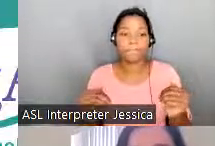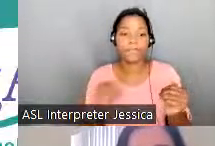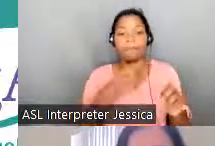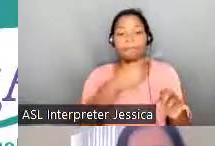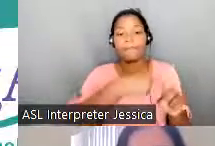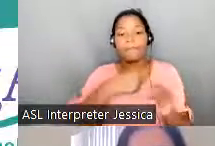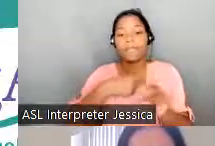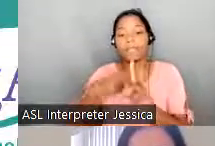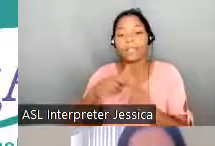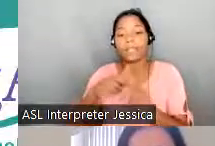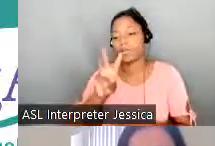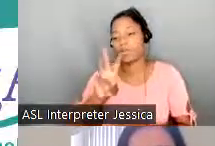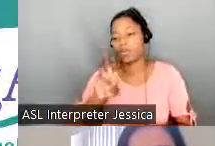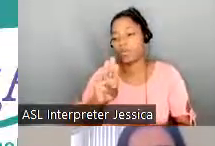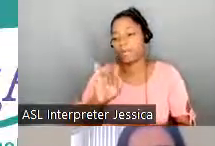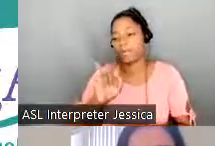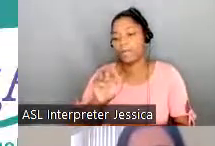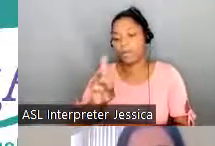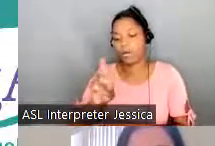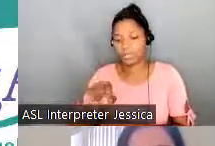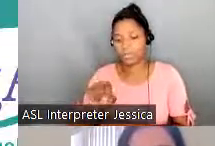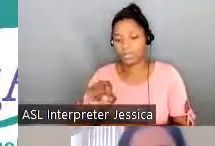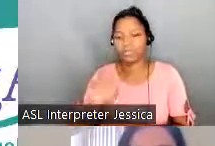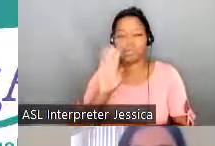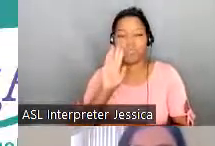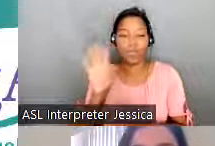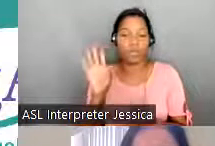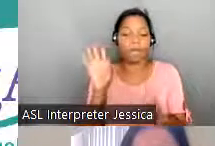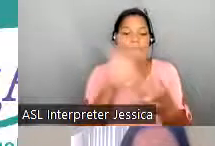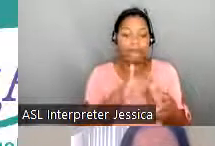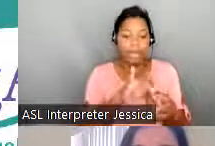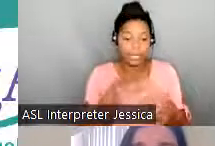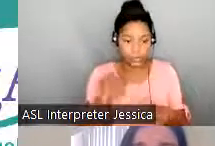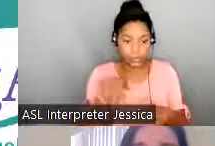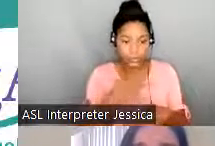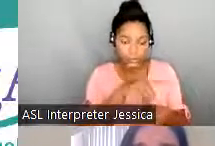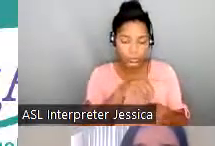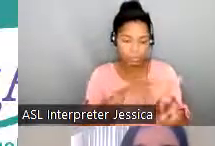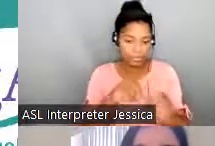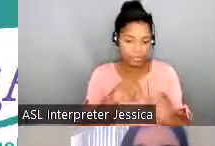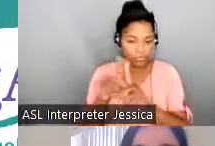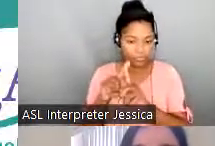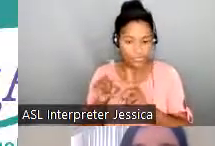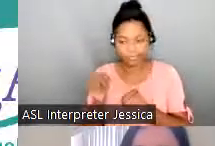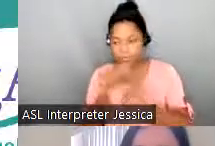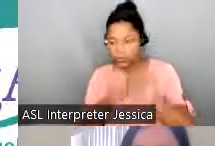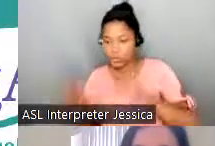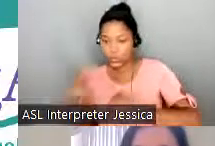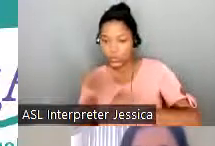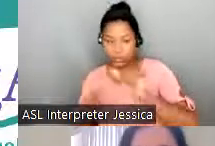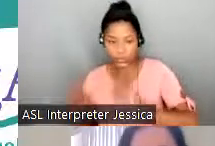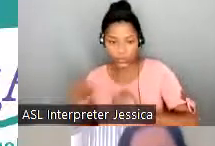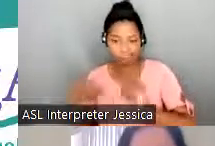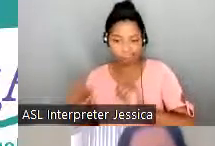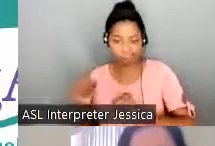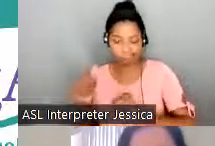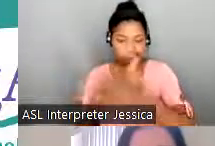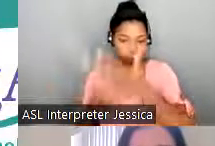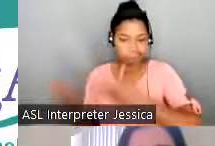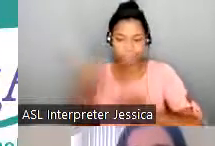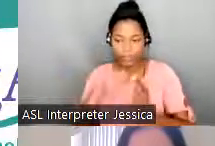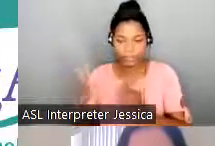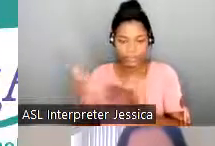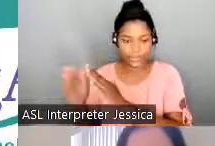webinars, which connect organizations to social engagement examples. All webinars are recorded and available on